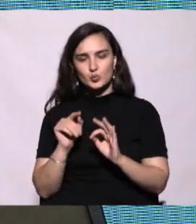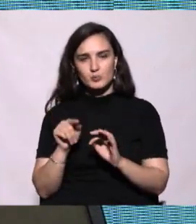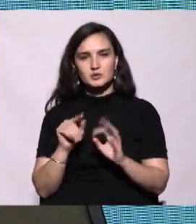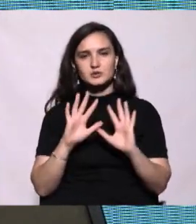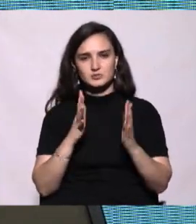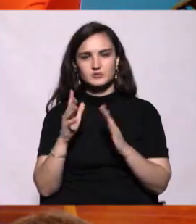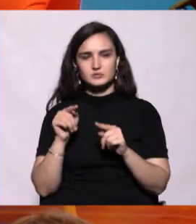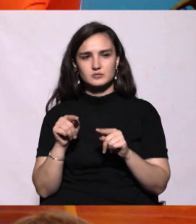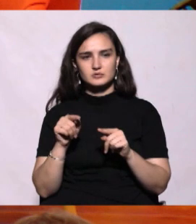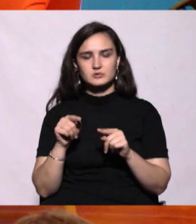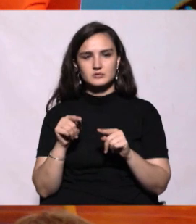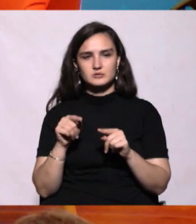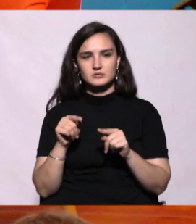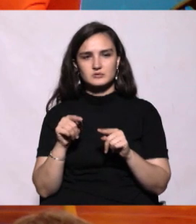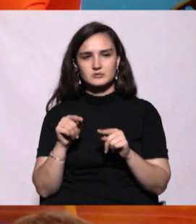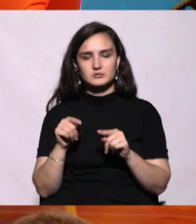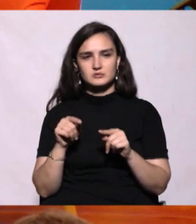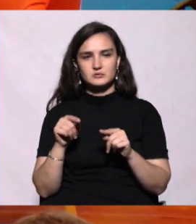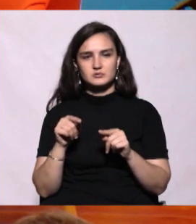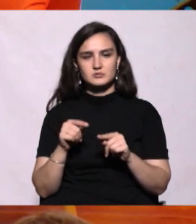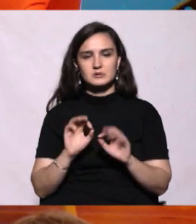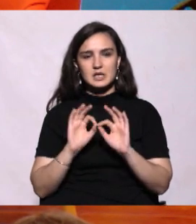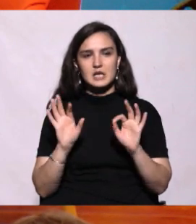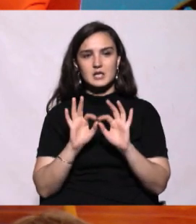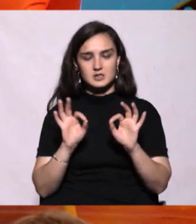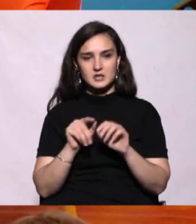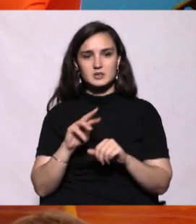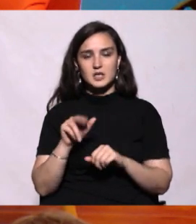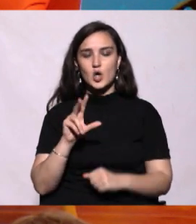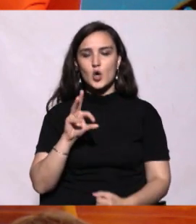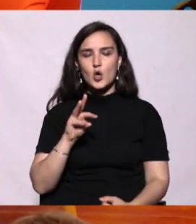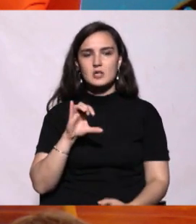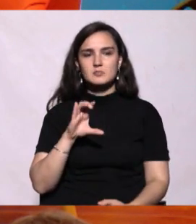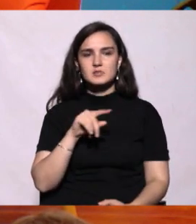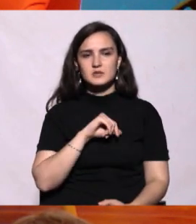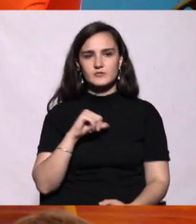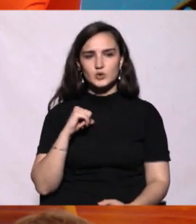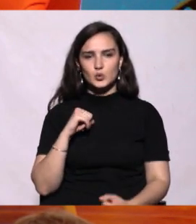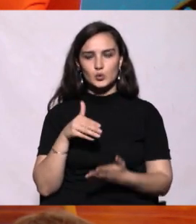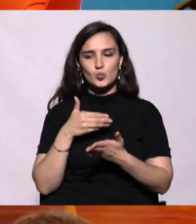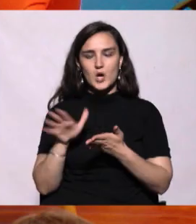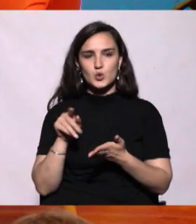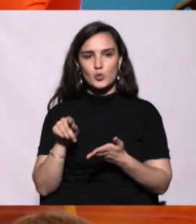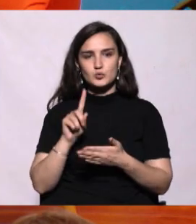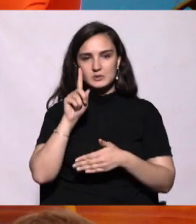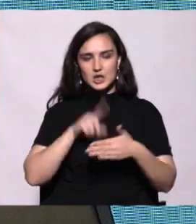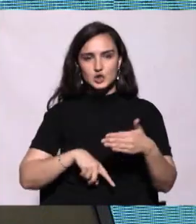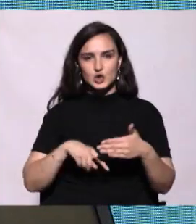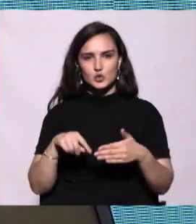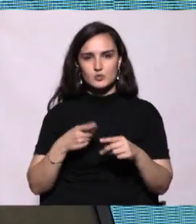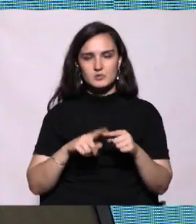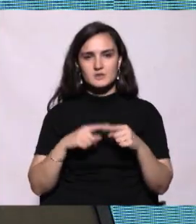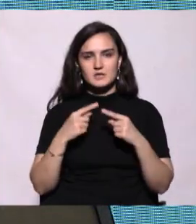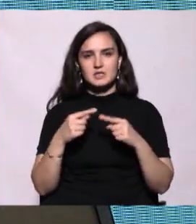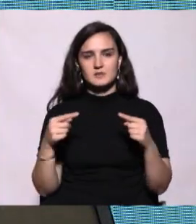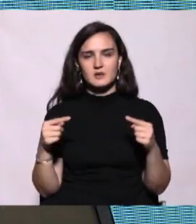case suggests occult explanations, but Holmes steadfastly refuses to believe any kind